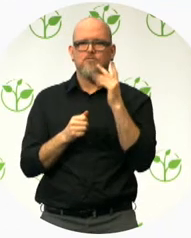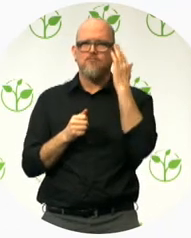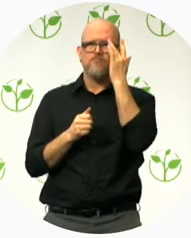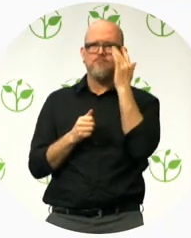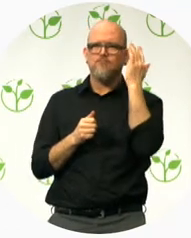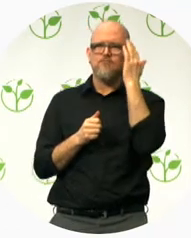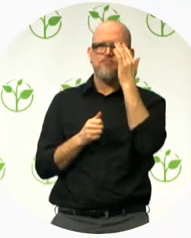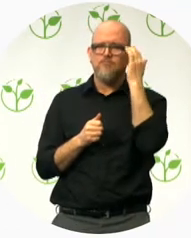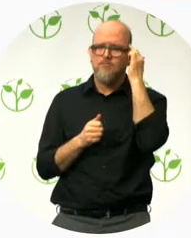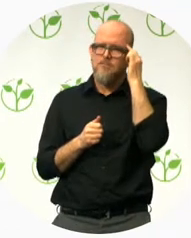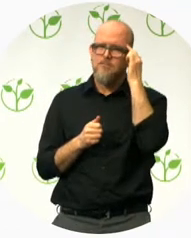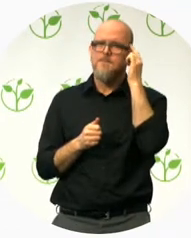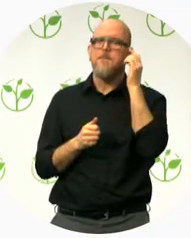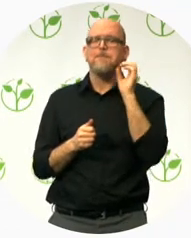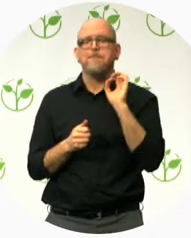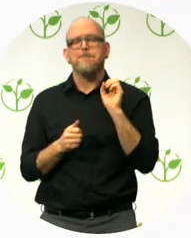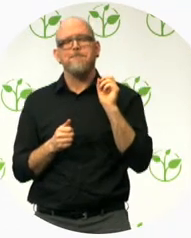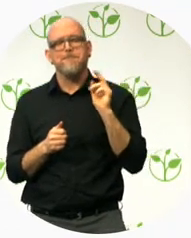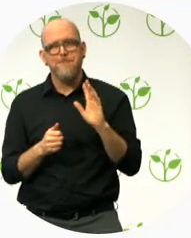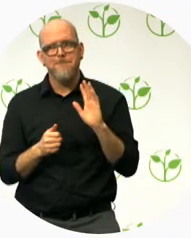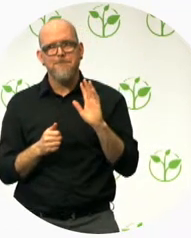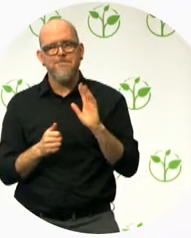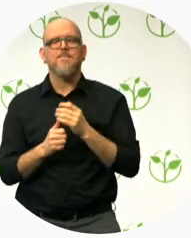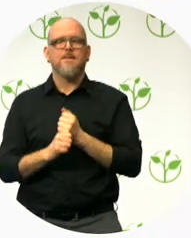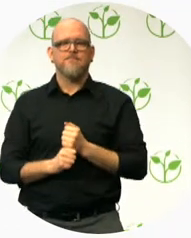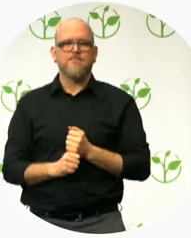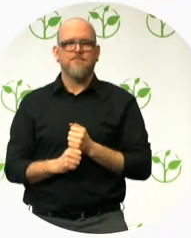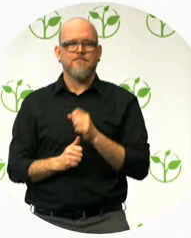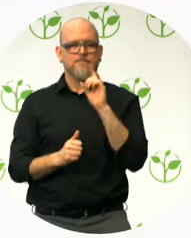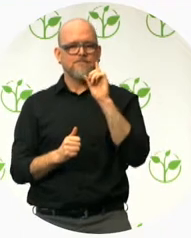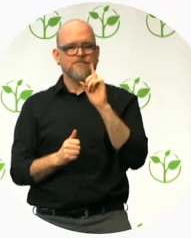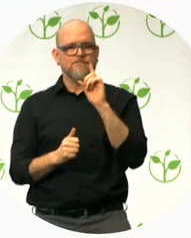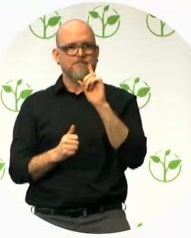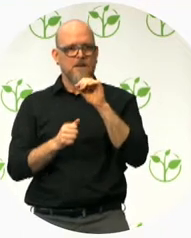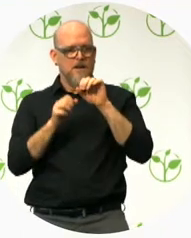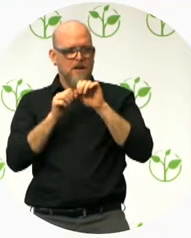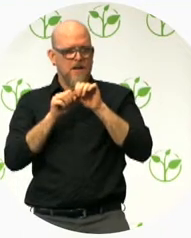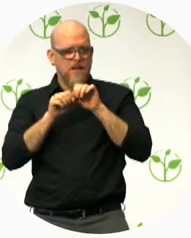impact, yes. The division I lead